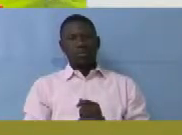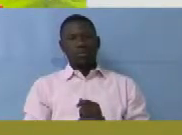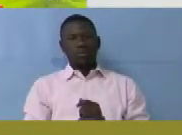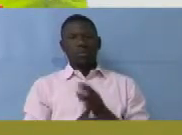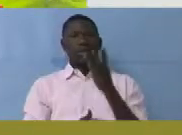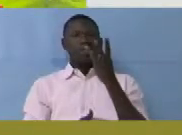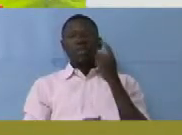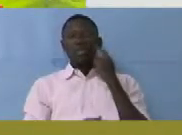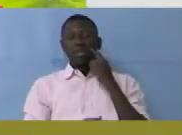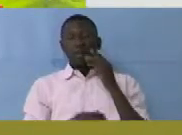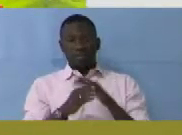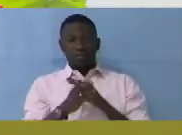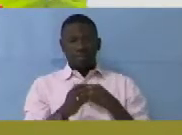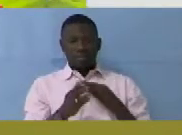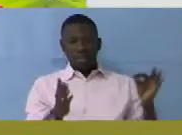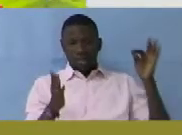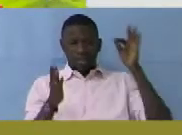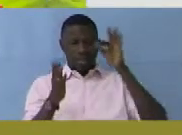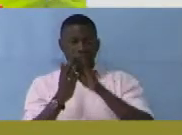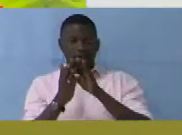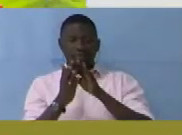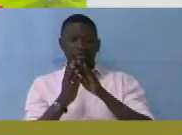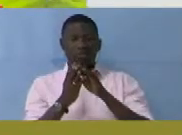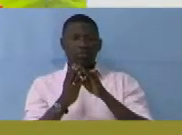Three days before my travel to Bissau,